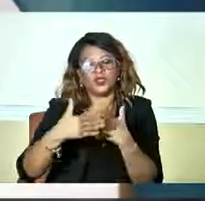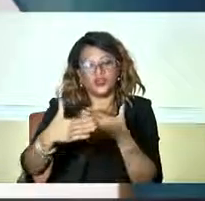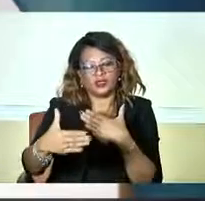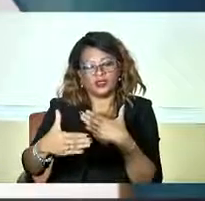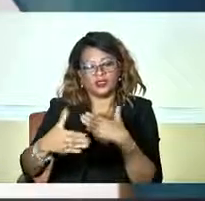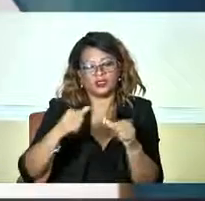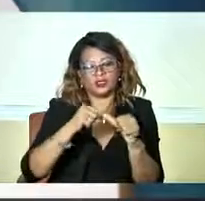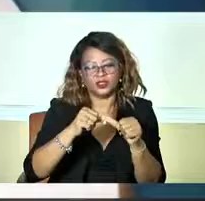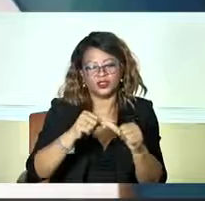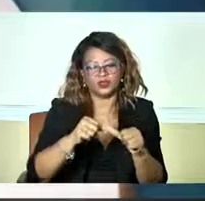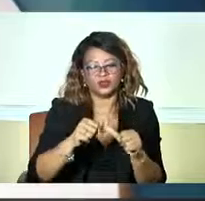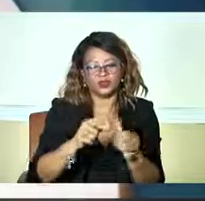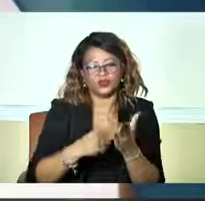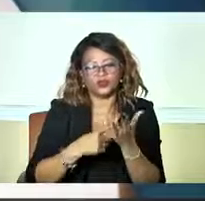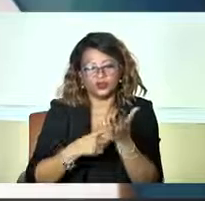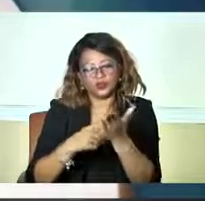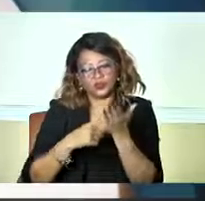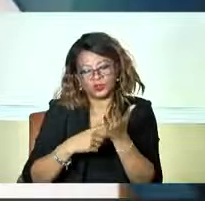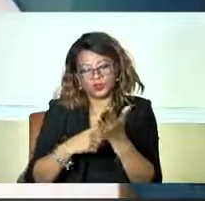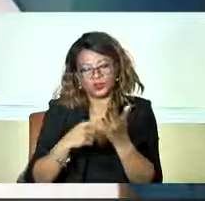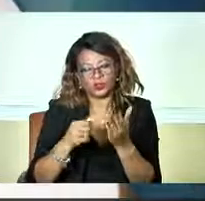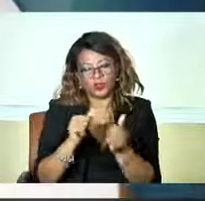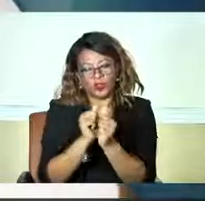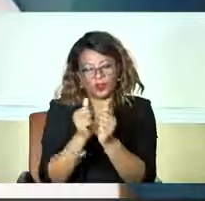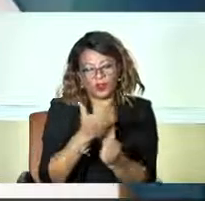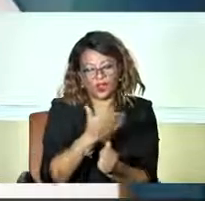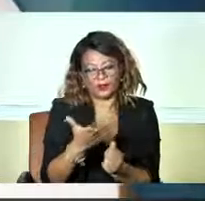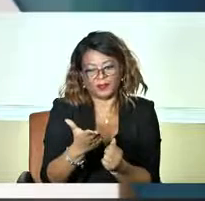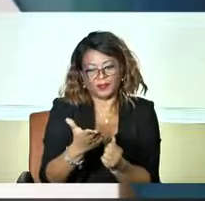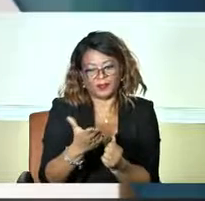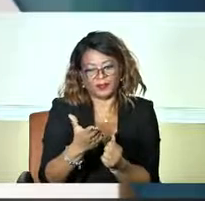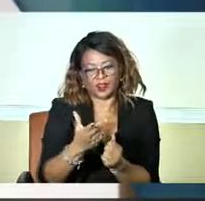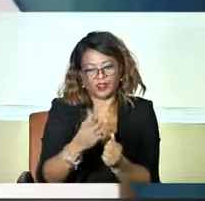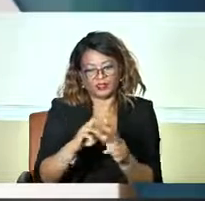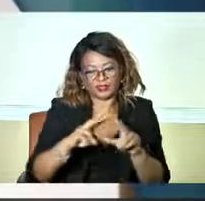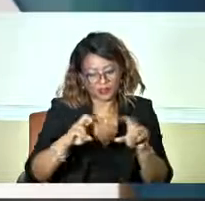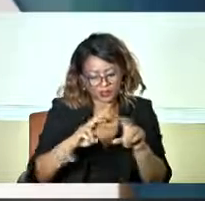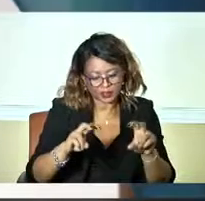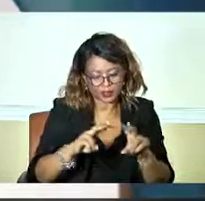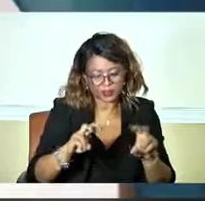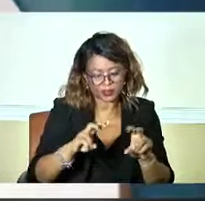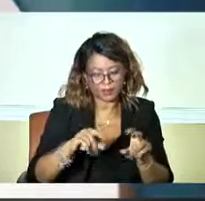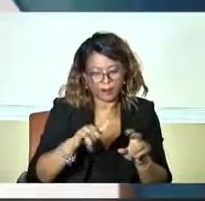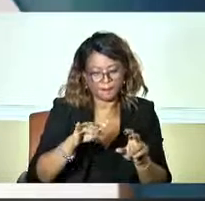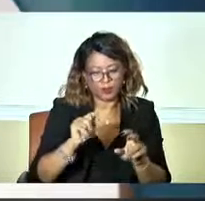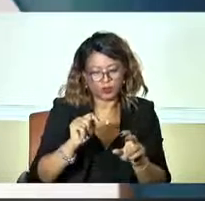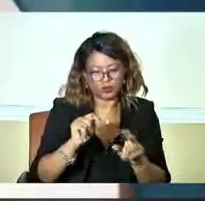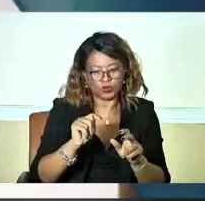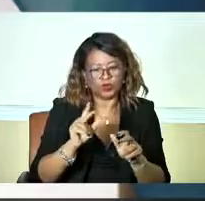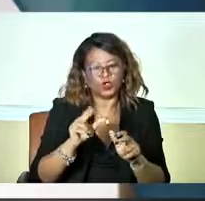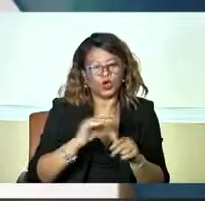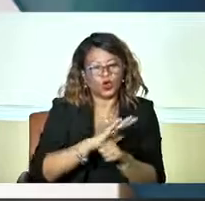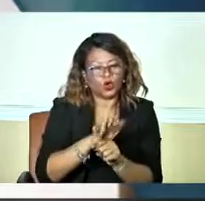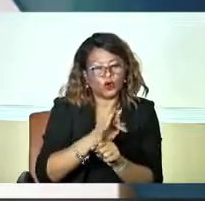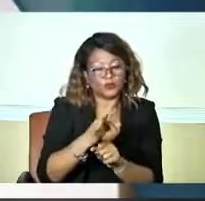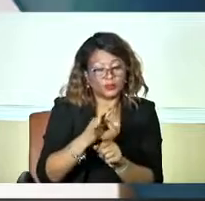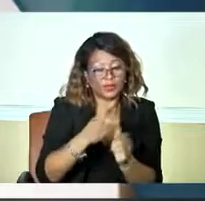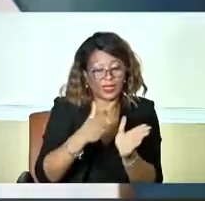and continuing those talks with them in terms of assessing their post-COVID plans.